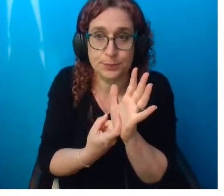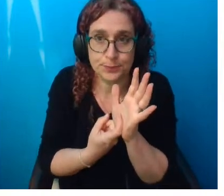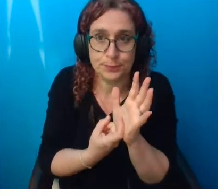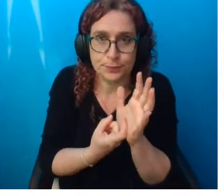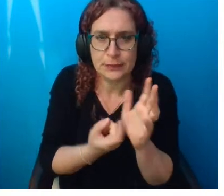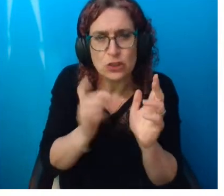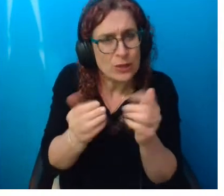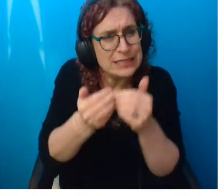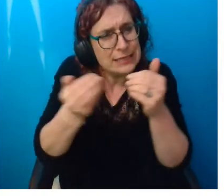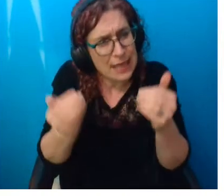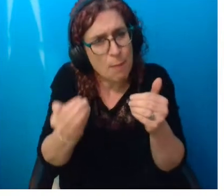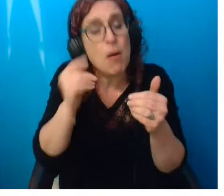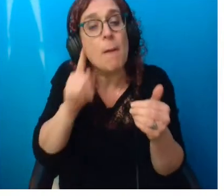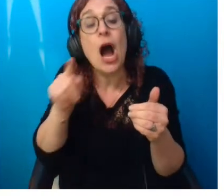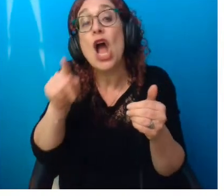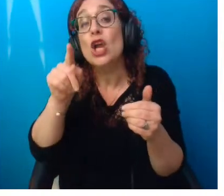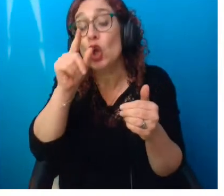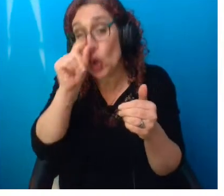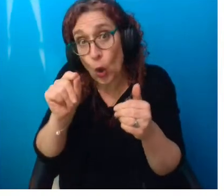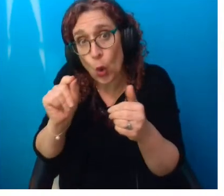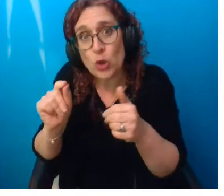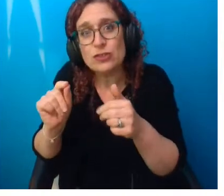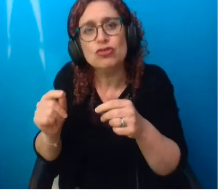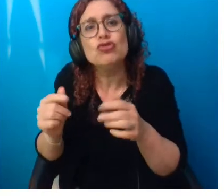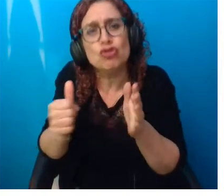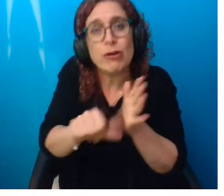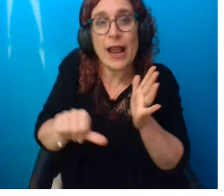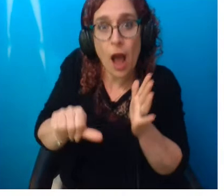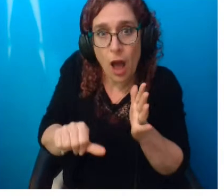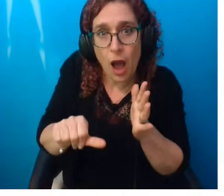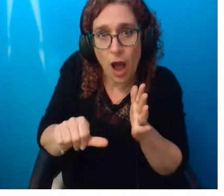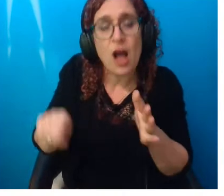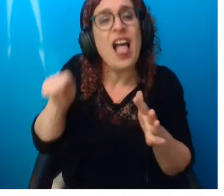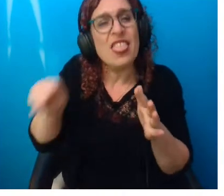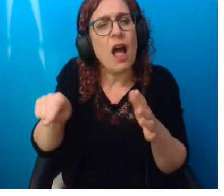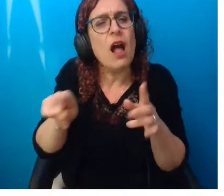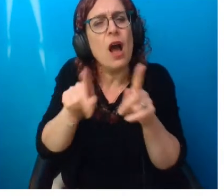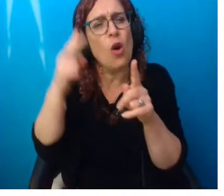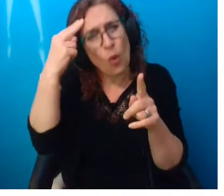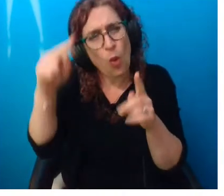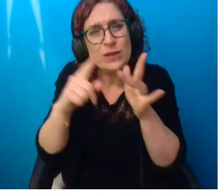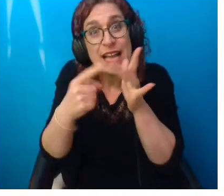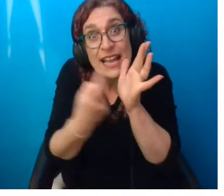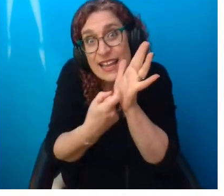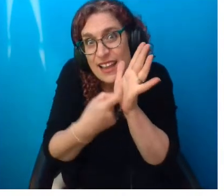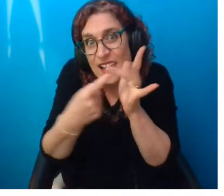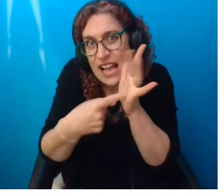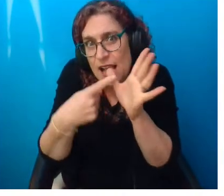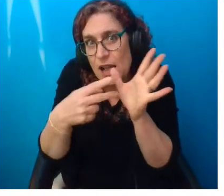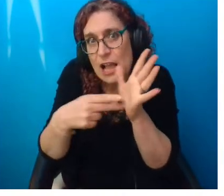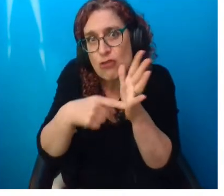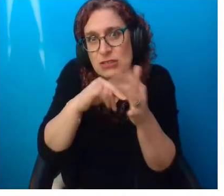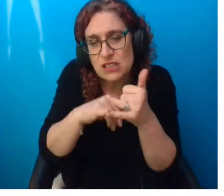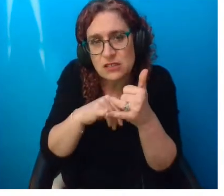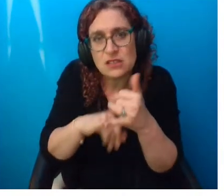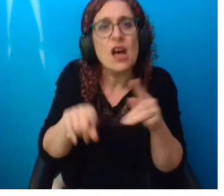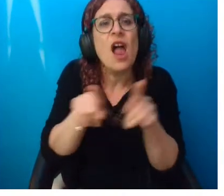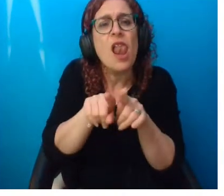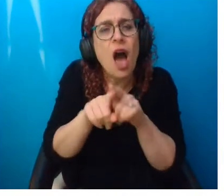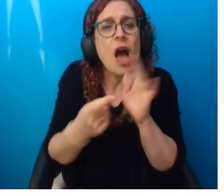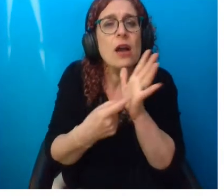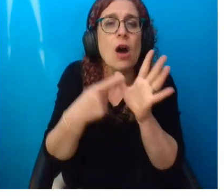rhinitis. These are not allergens, these are irritants, and they include things like grape flower,